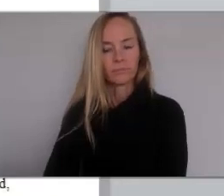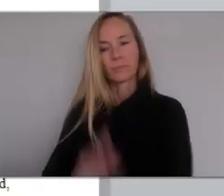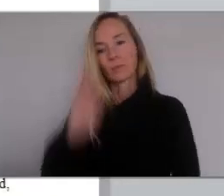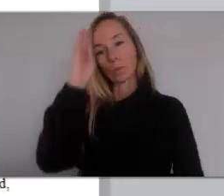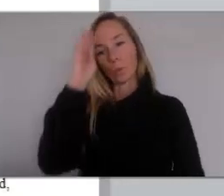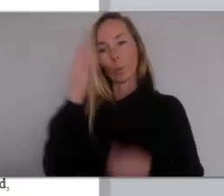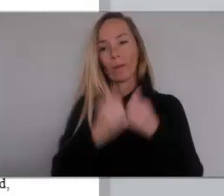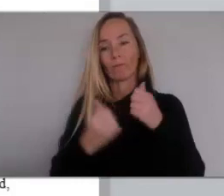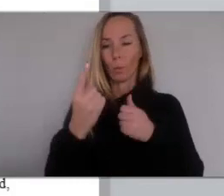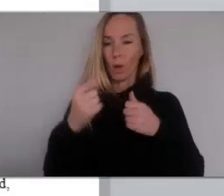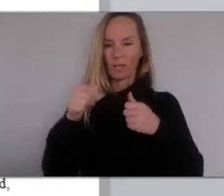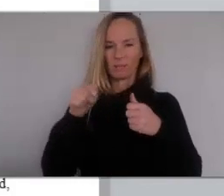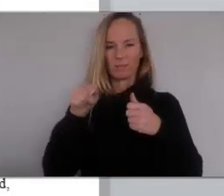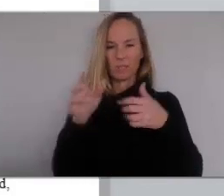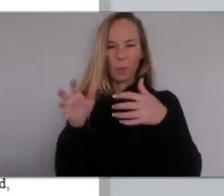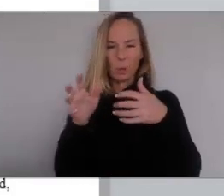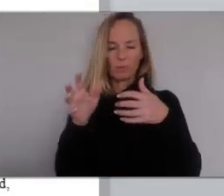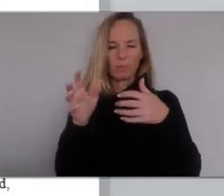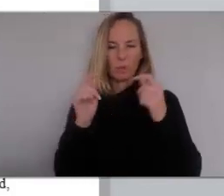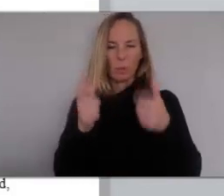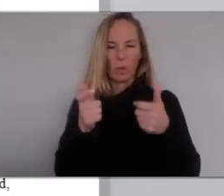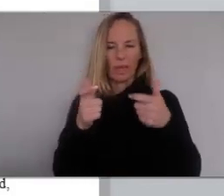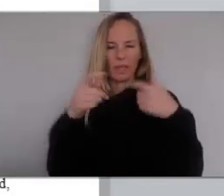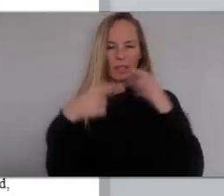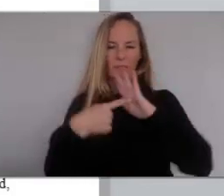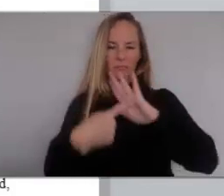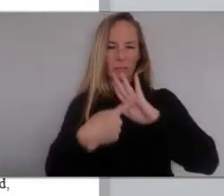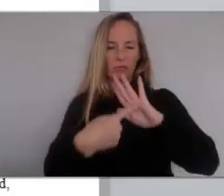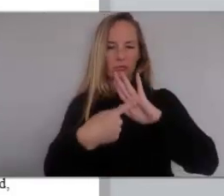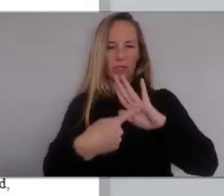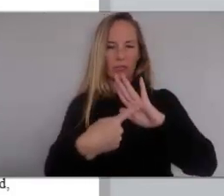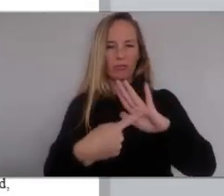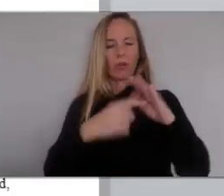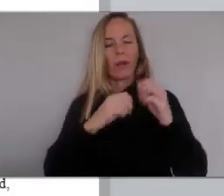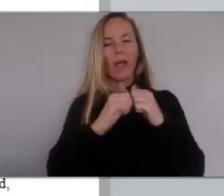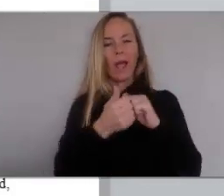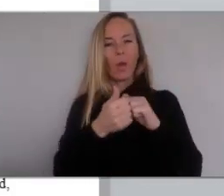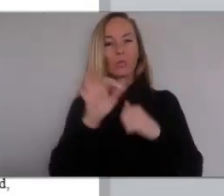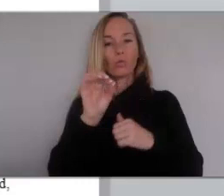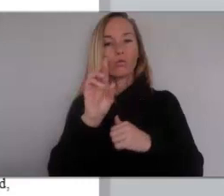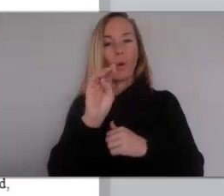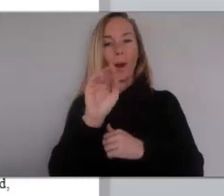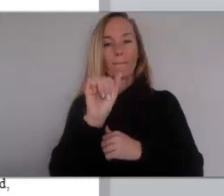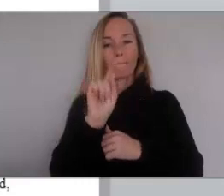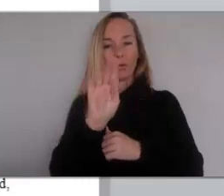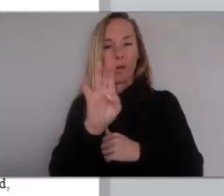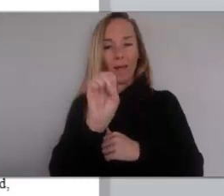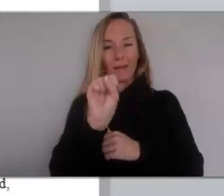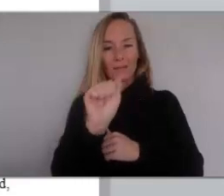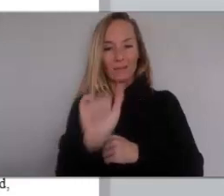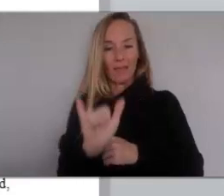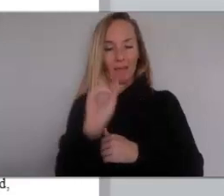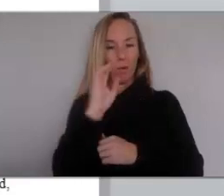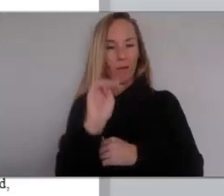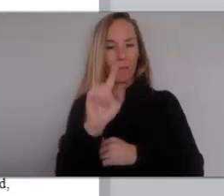Hello everyone. This is just a quick demonstration on how to format your essay in MLA.